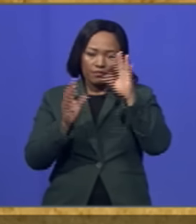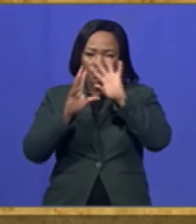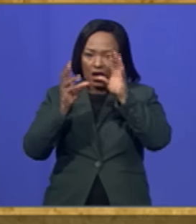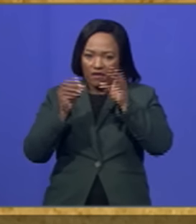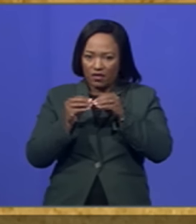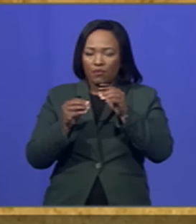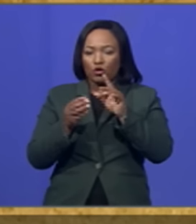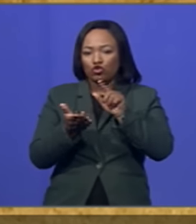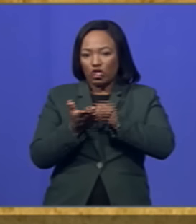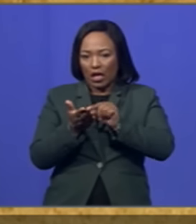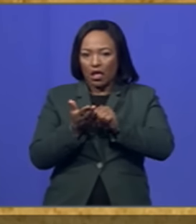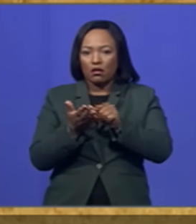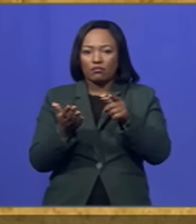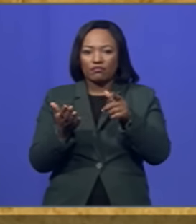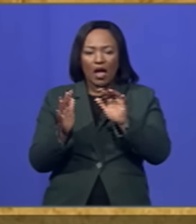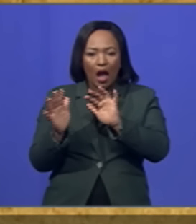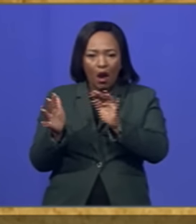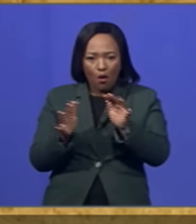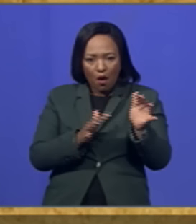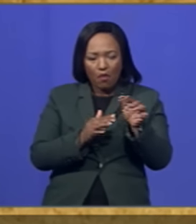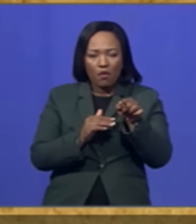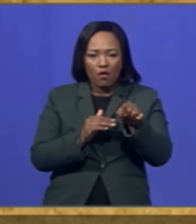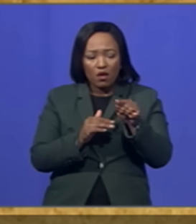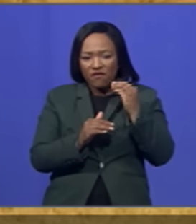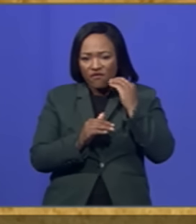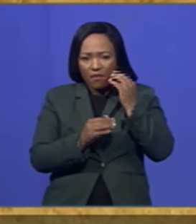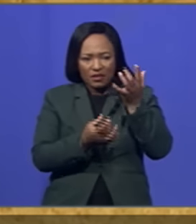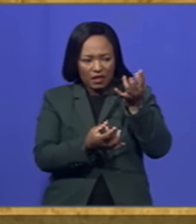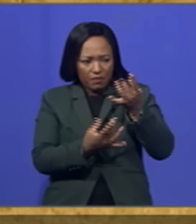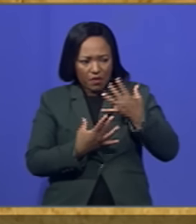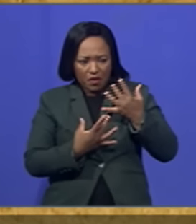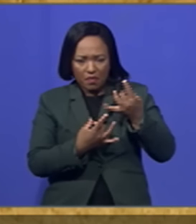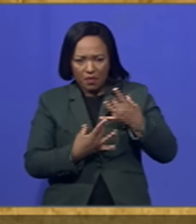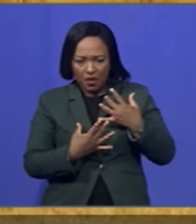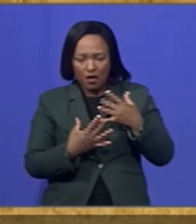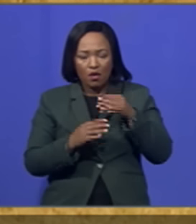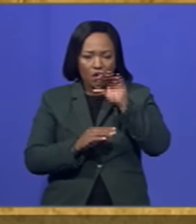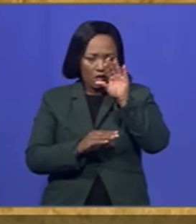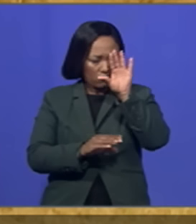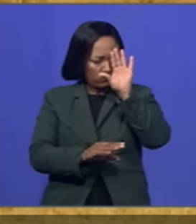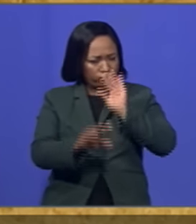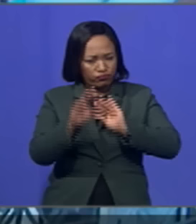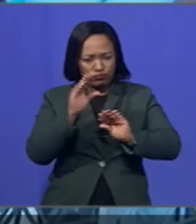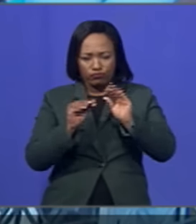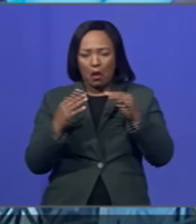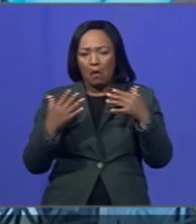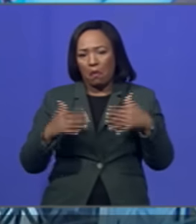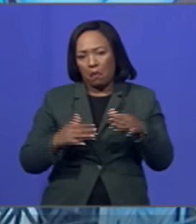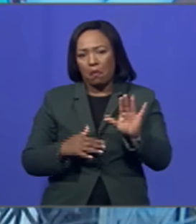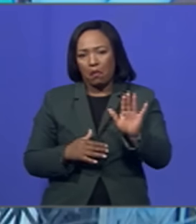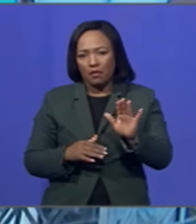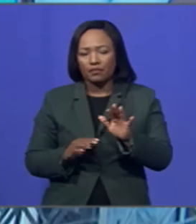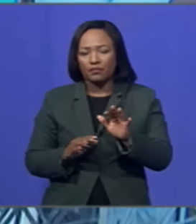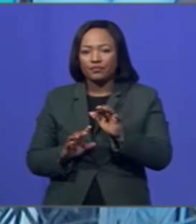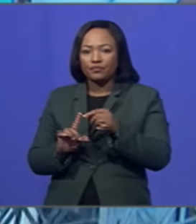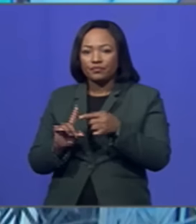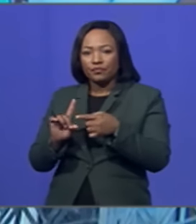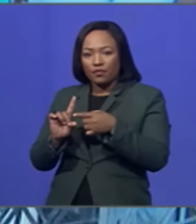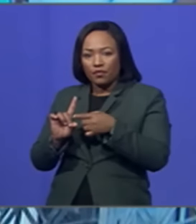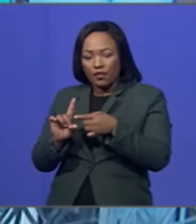broilers and layers, some information she gave me. So I'm learning too much, very, very much. Kwakwa o rerile